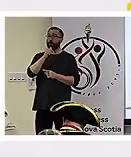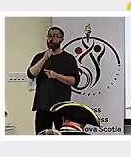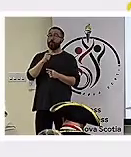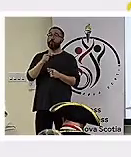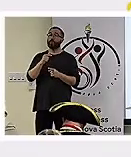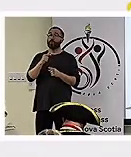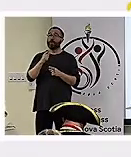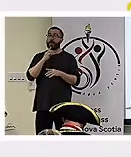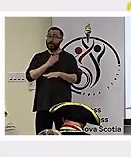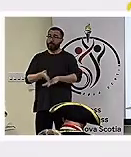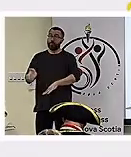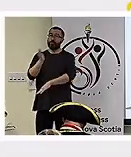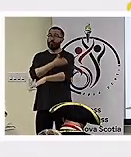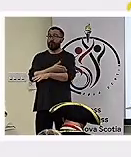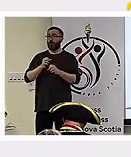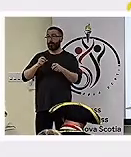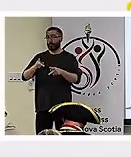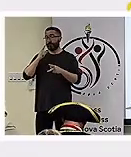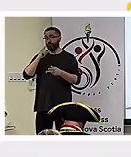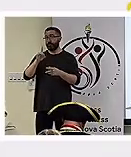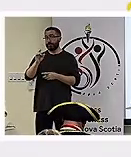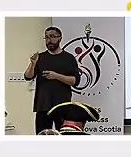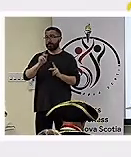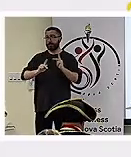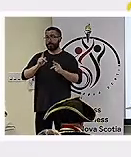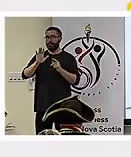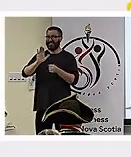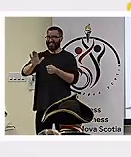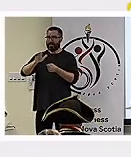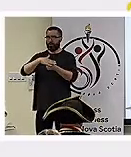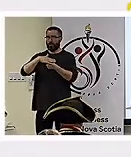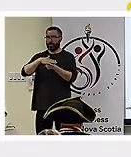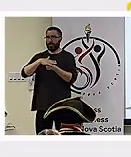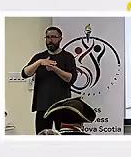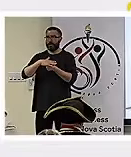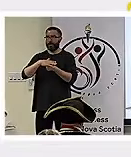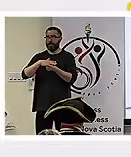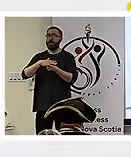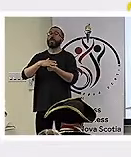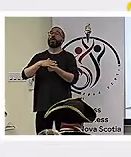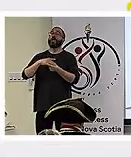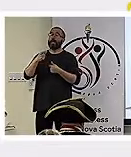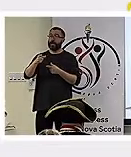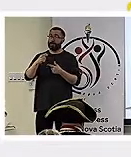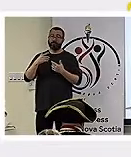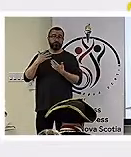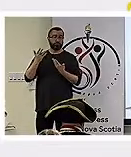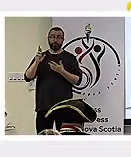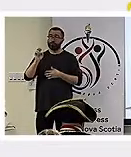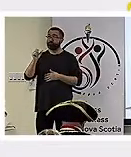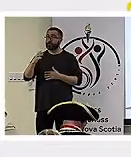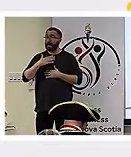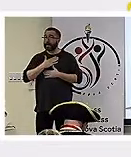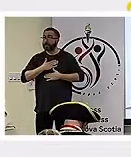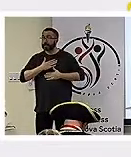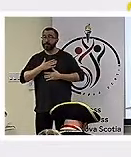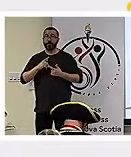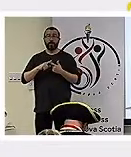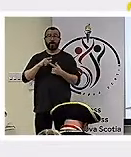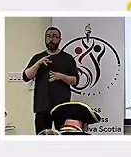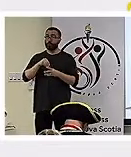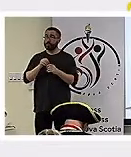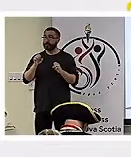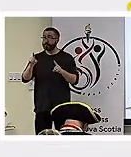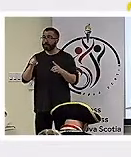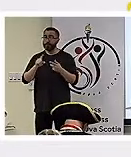for persons with disabilities in their area. This includes recreation opportunities, inclusive education,